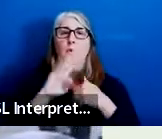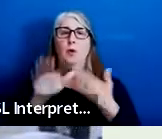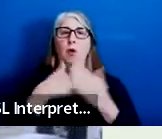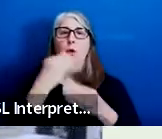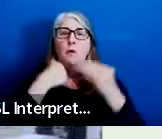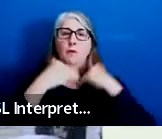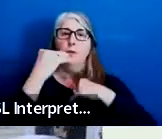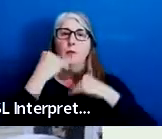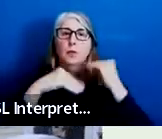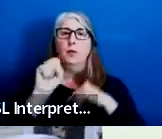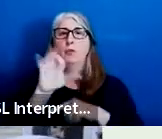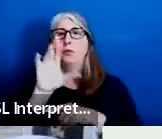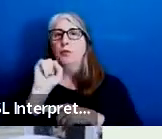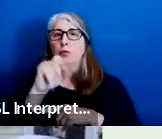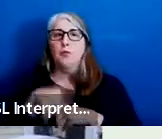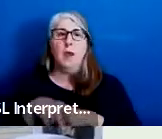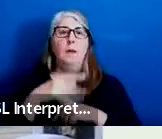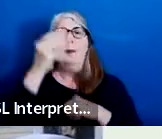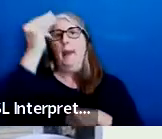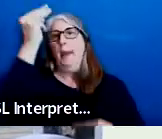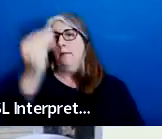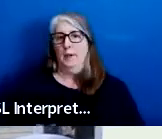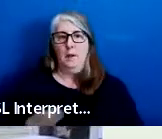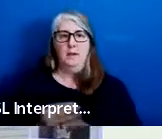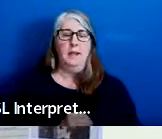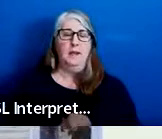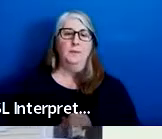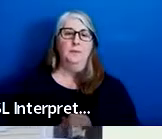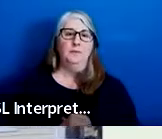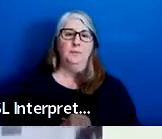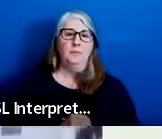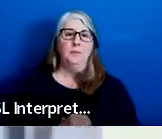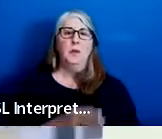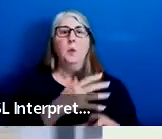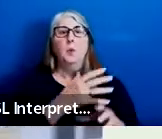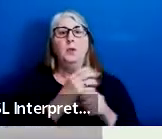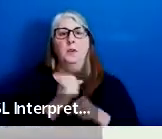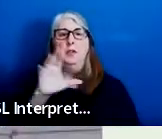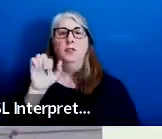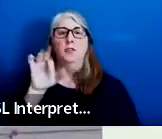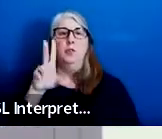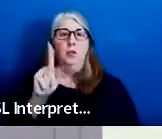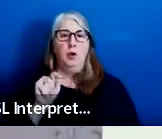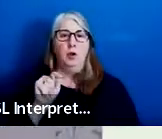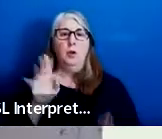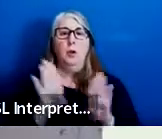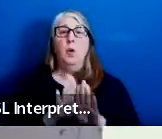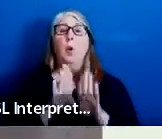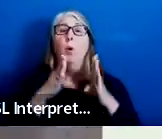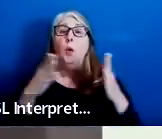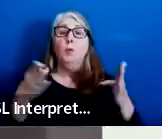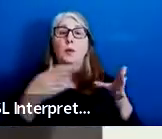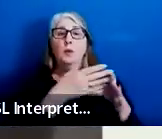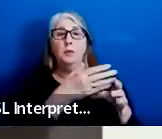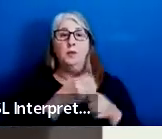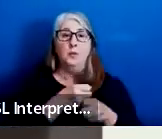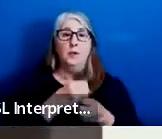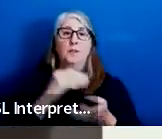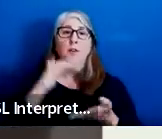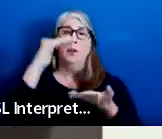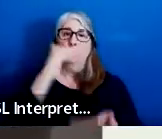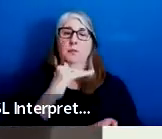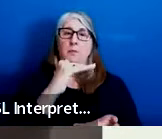every scrap, every Monday. Upon receiving your cart, please be sure to open and retrieve your countertop kitchen